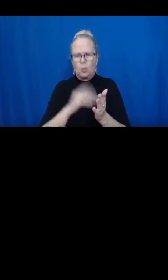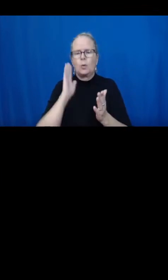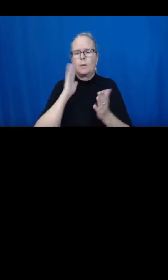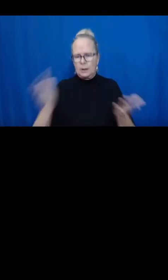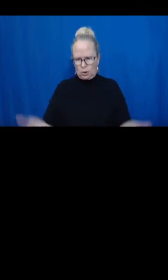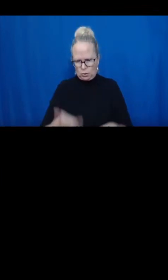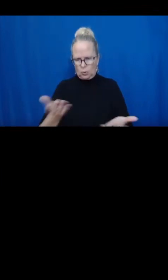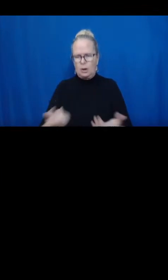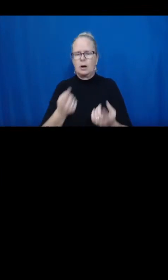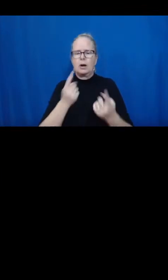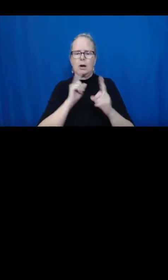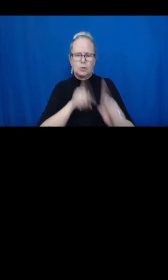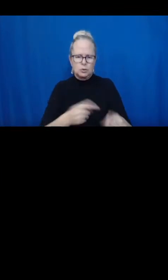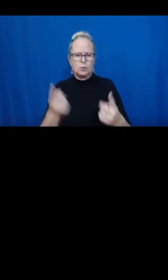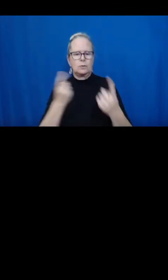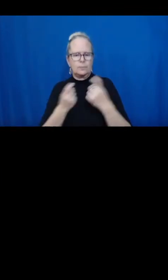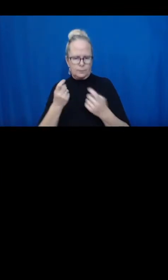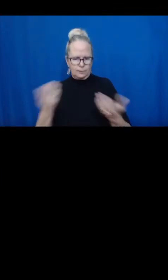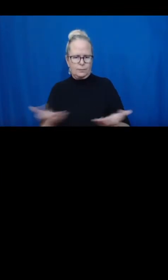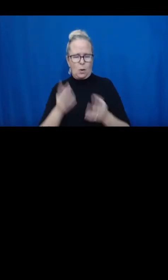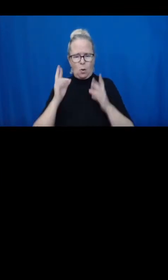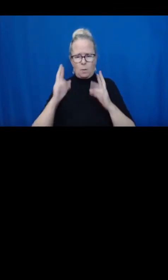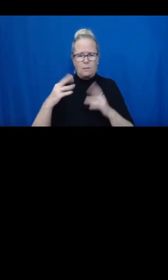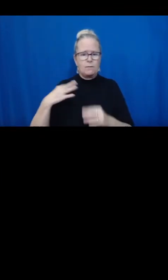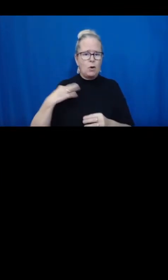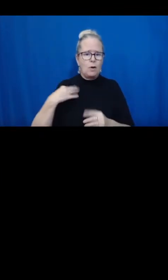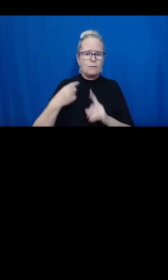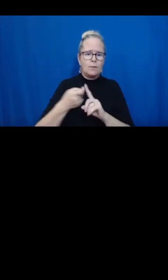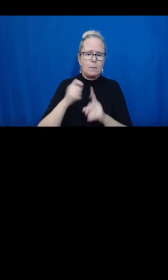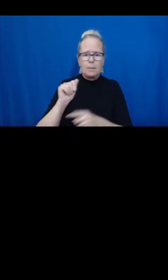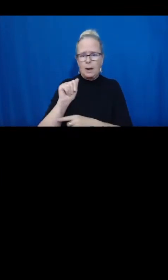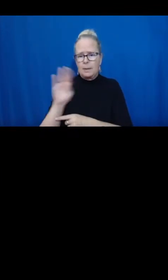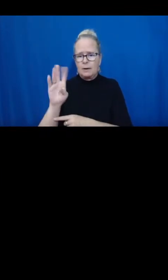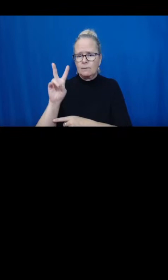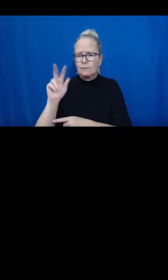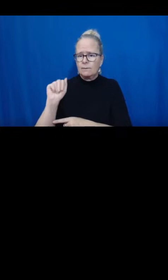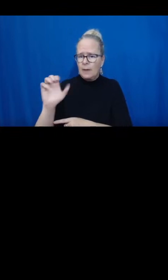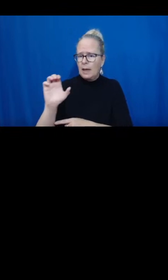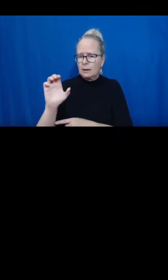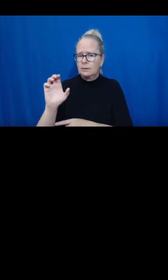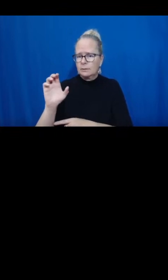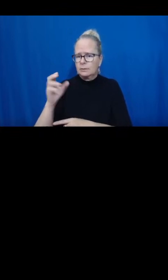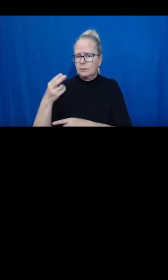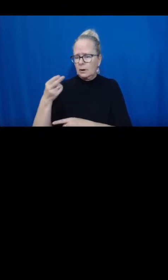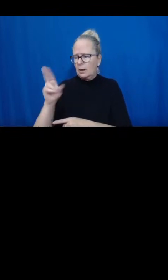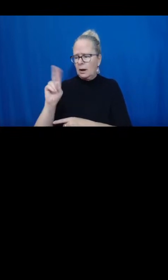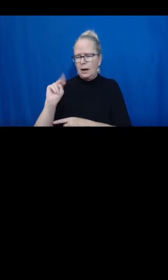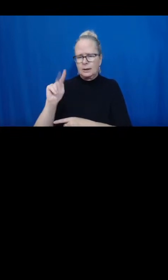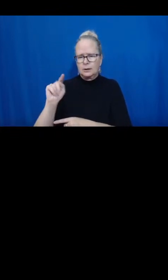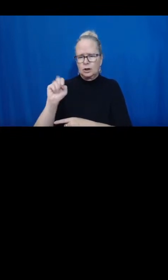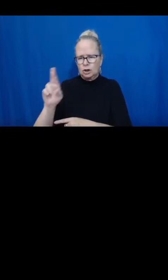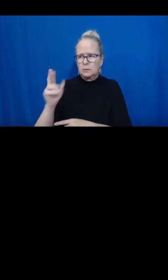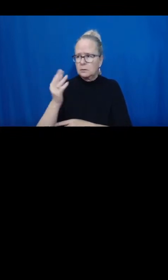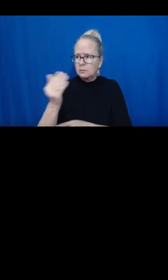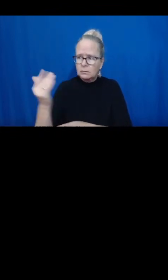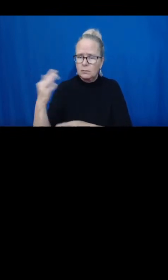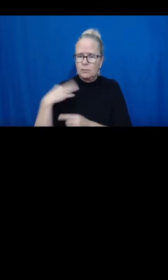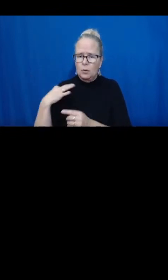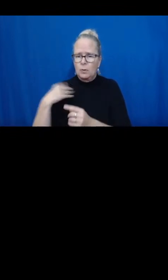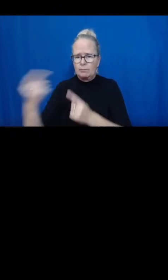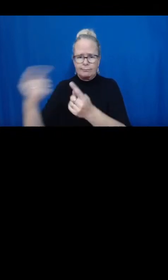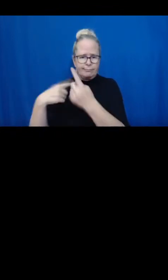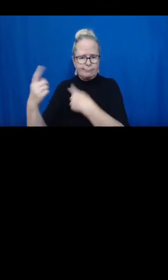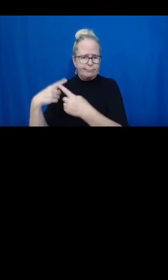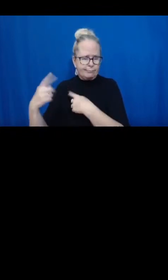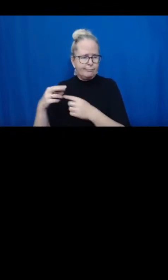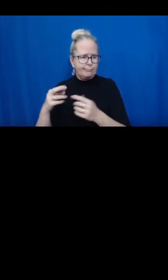rollout. We'll have some pediatricians on hand to answer your questions, and hopefully a volunteer from vax